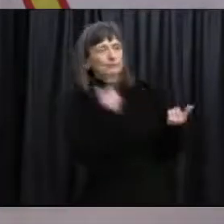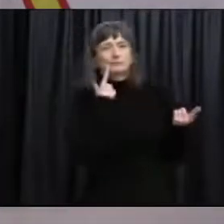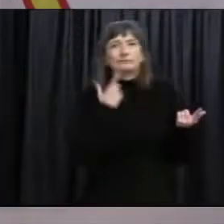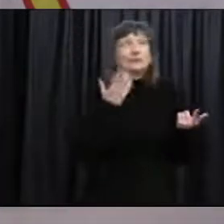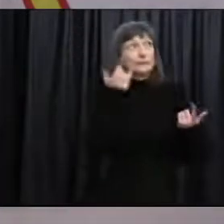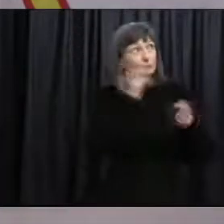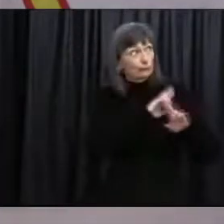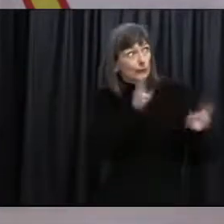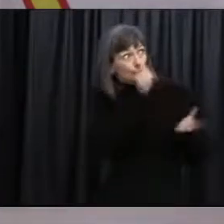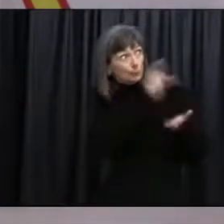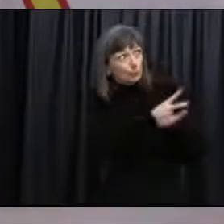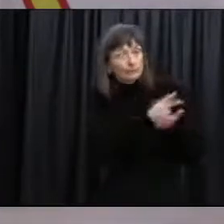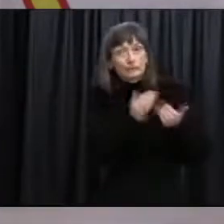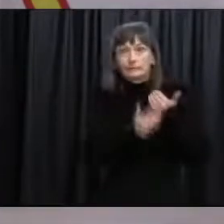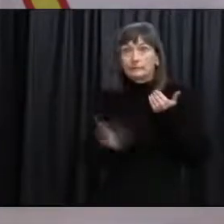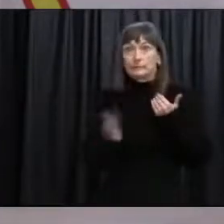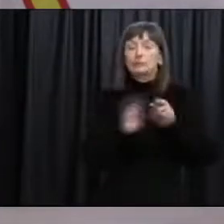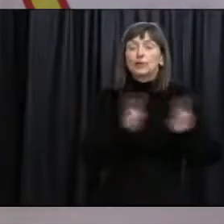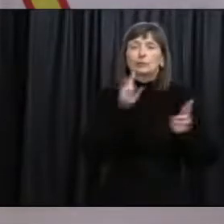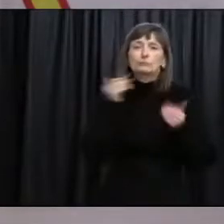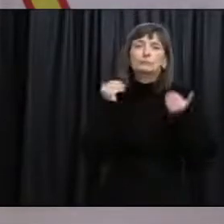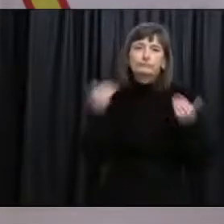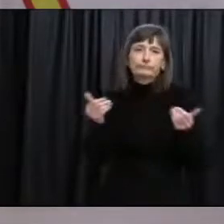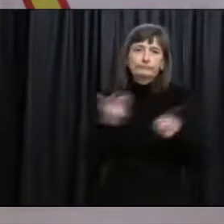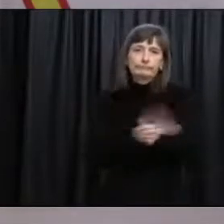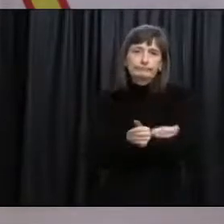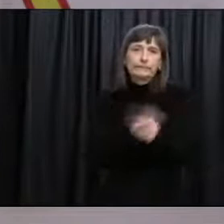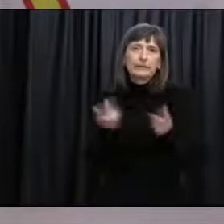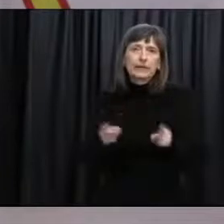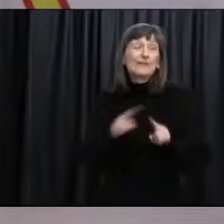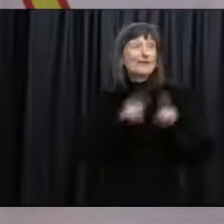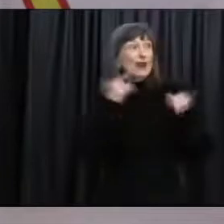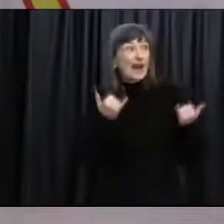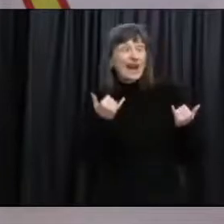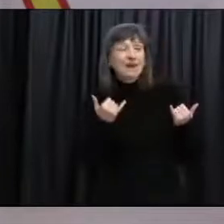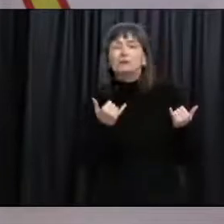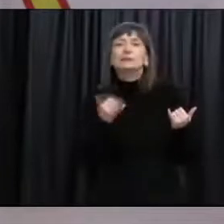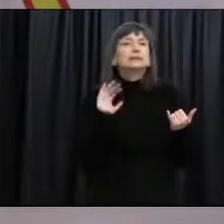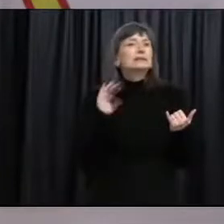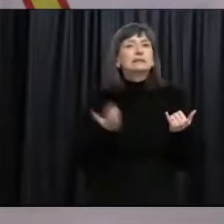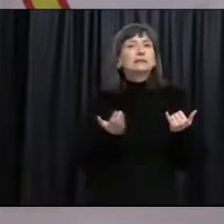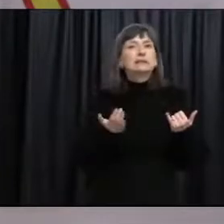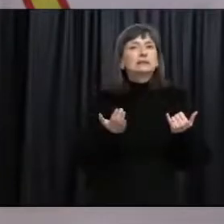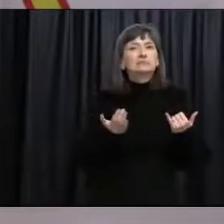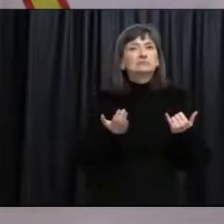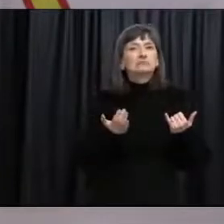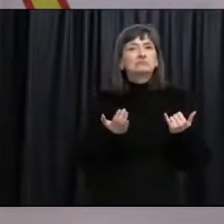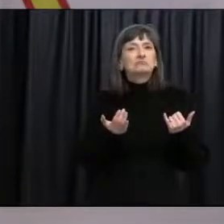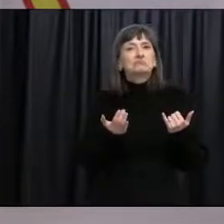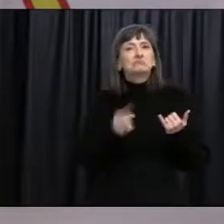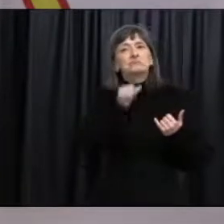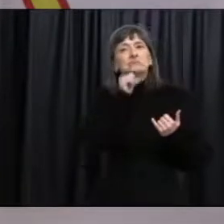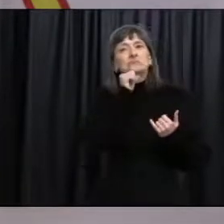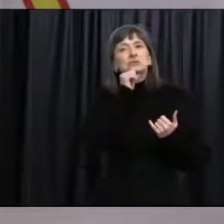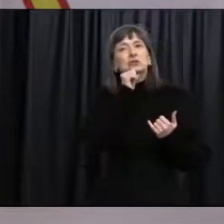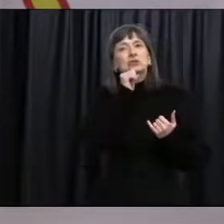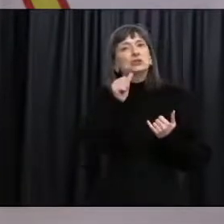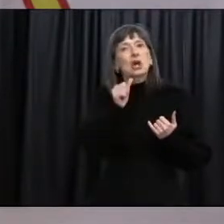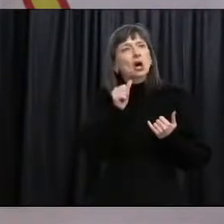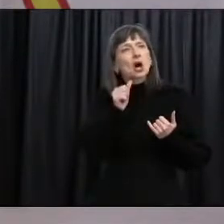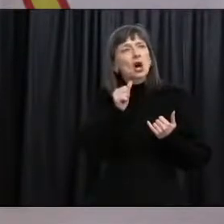months. At this time, the occurrences do not appear to be linked to conditions that would put an individual at a higher risk of